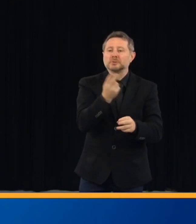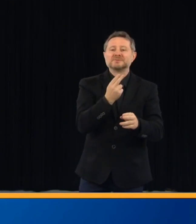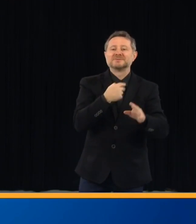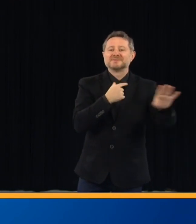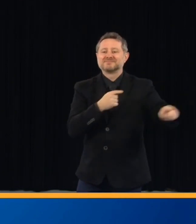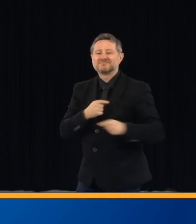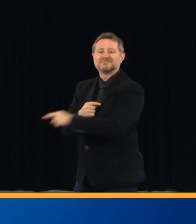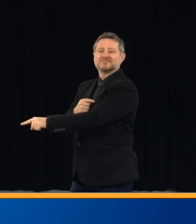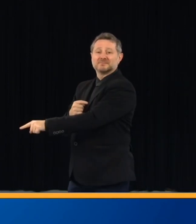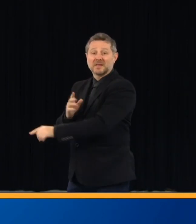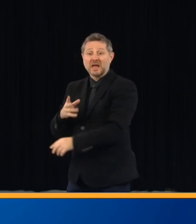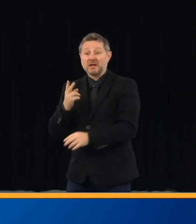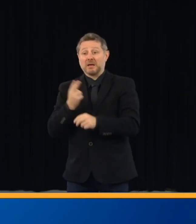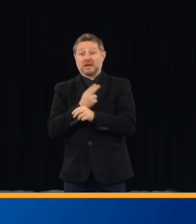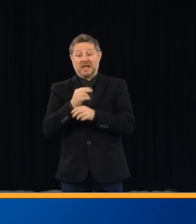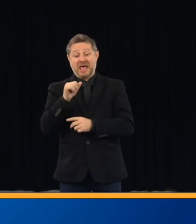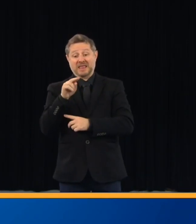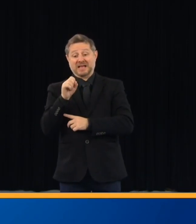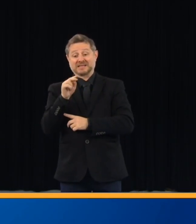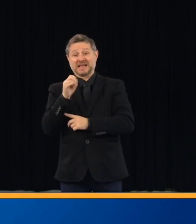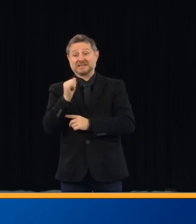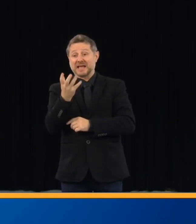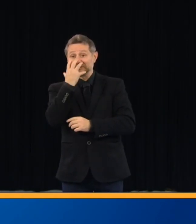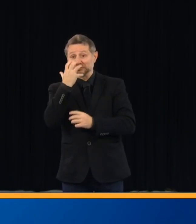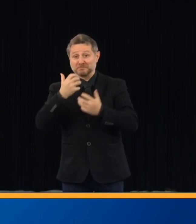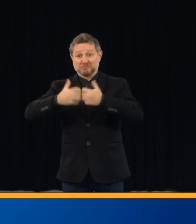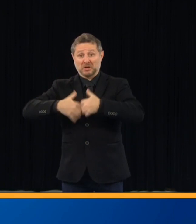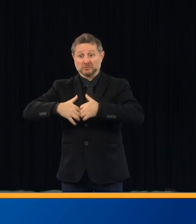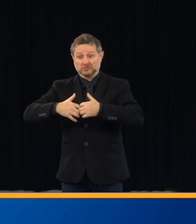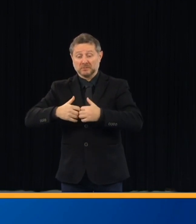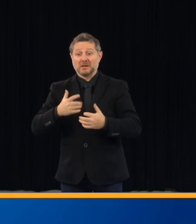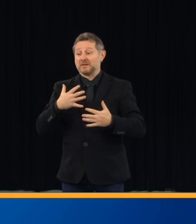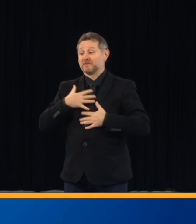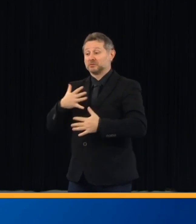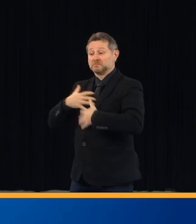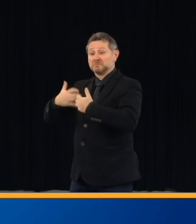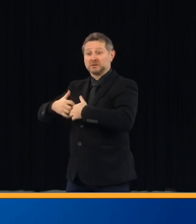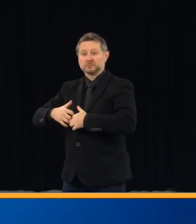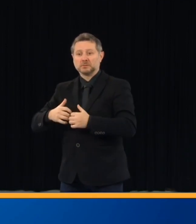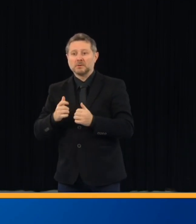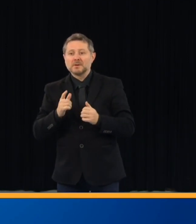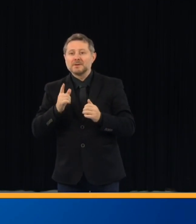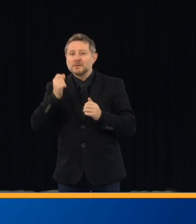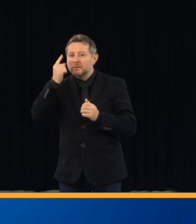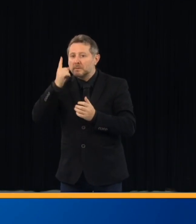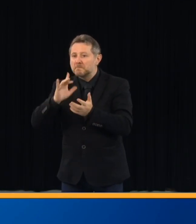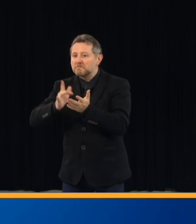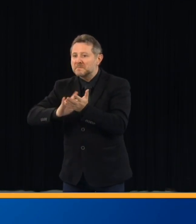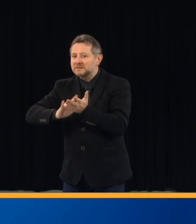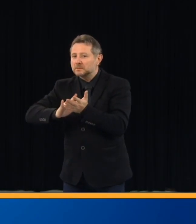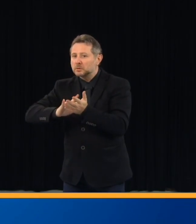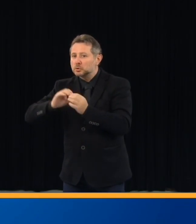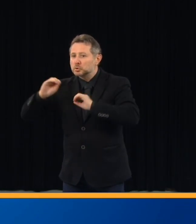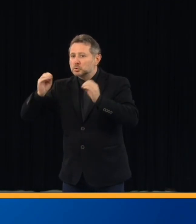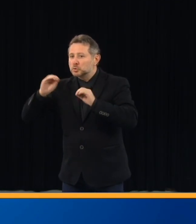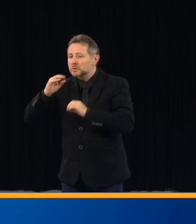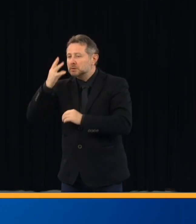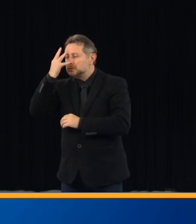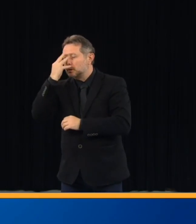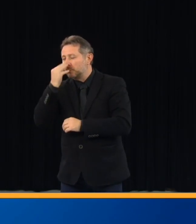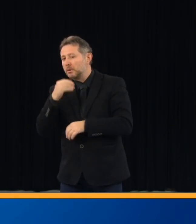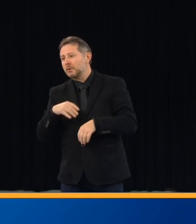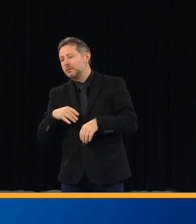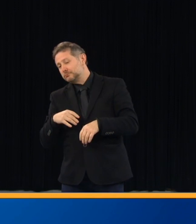without the anesthesia, obviously, but using them as ventilators. We're also so-called splitting